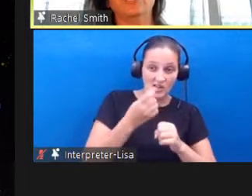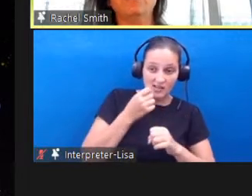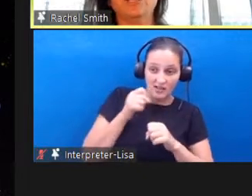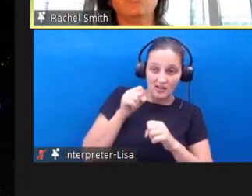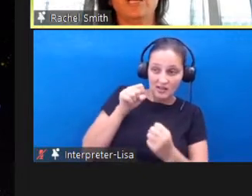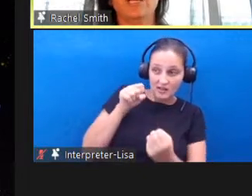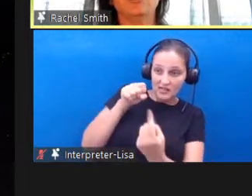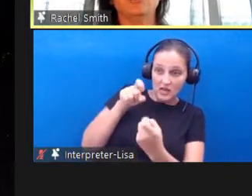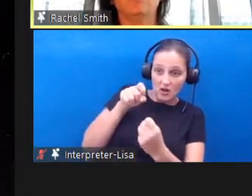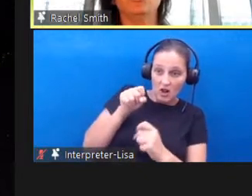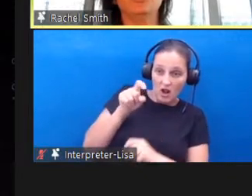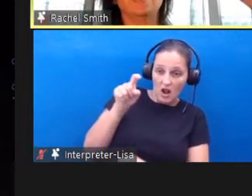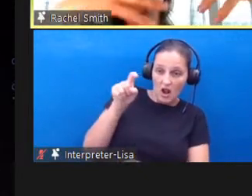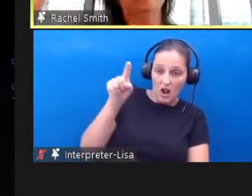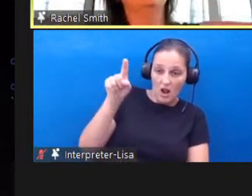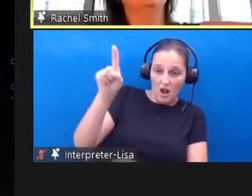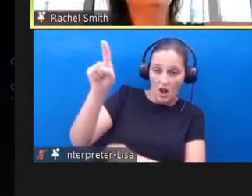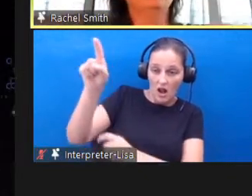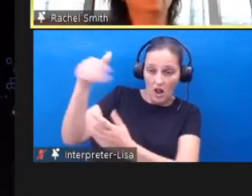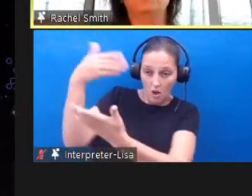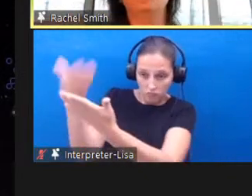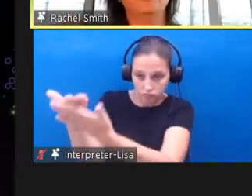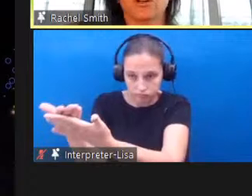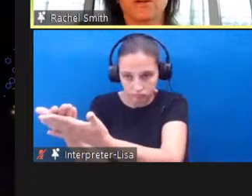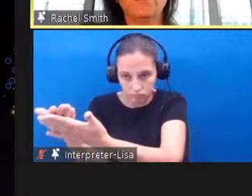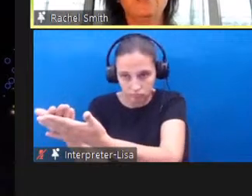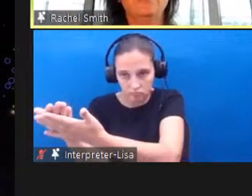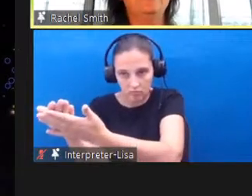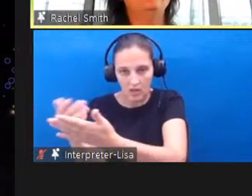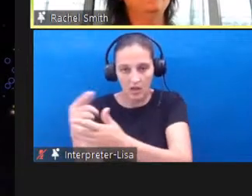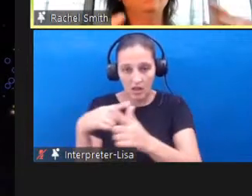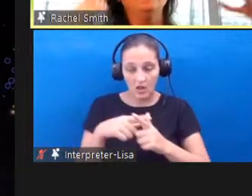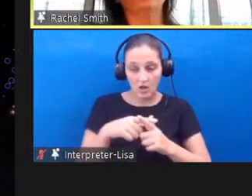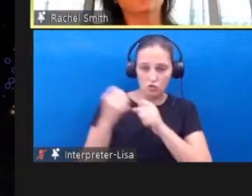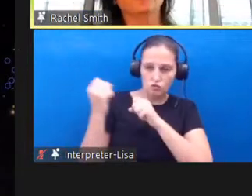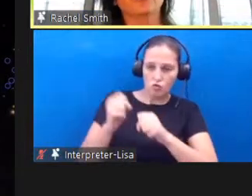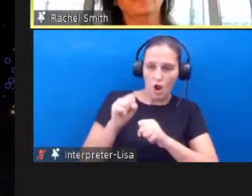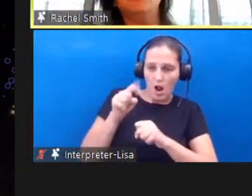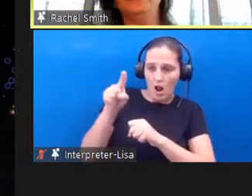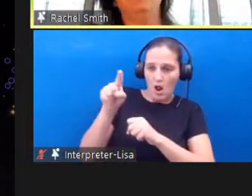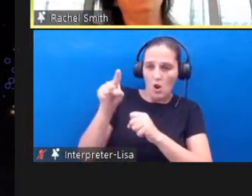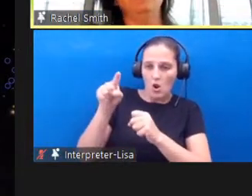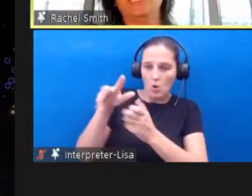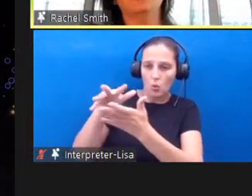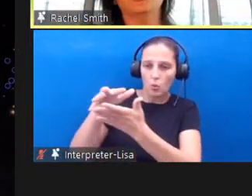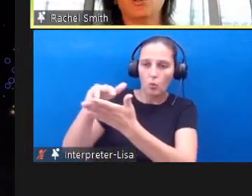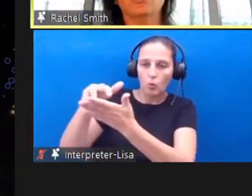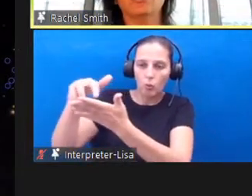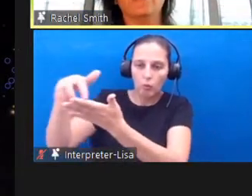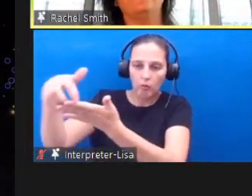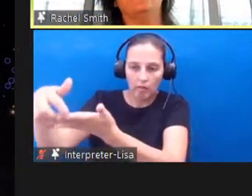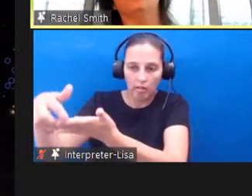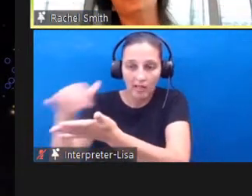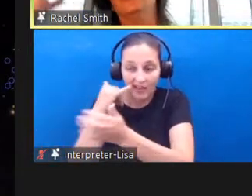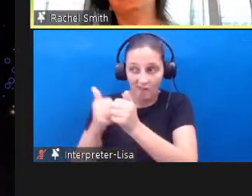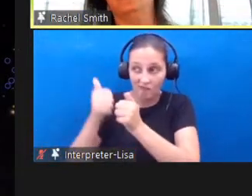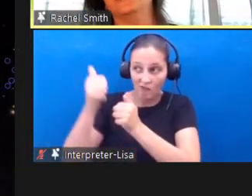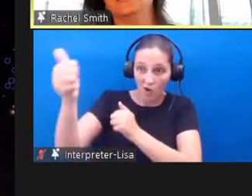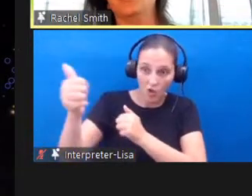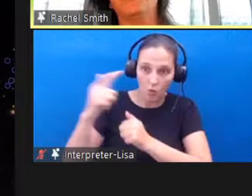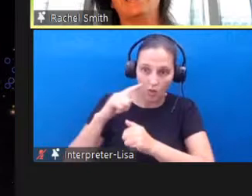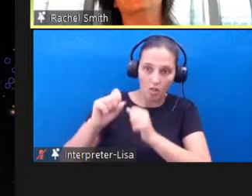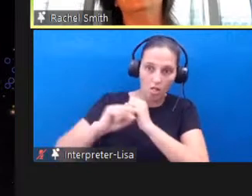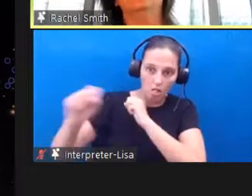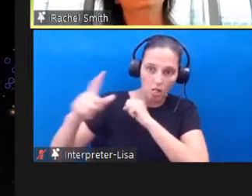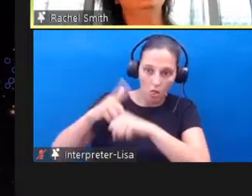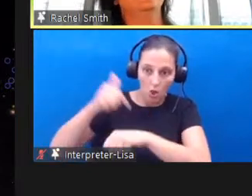or even this radiation, which again would then dissipate and be weaker. And then if it's farther, it would take much longer. And then of course, if we want to